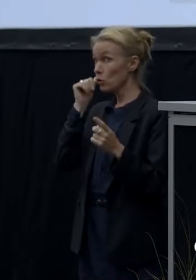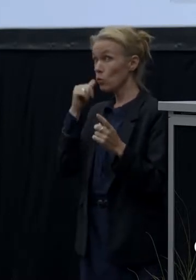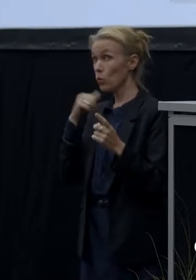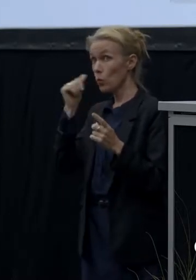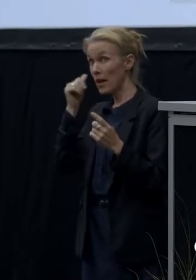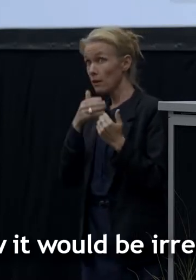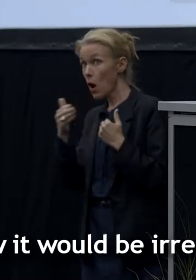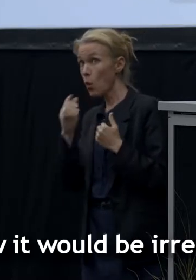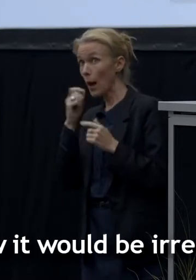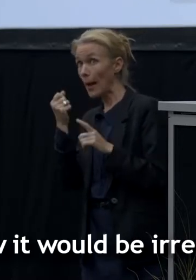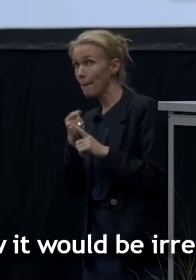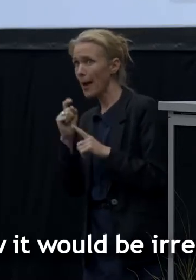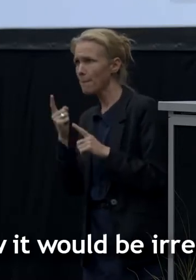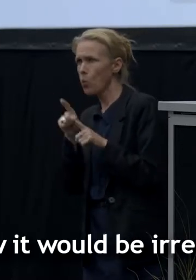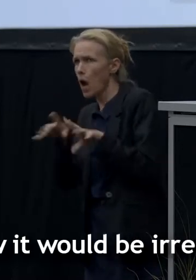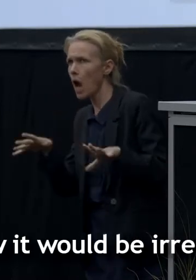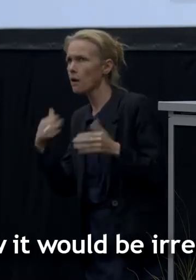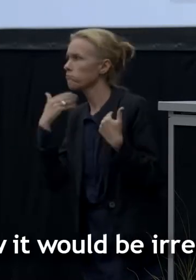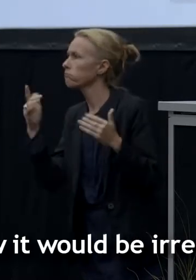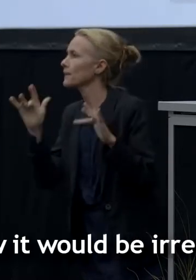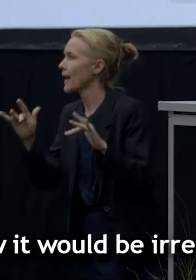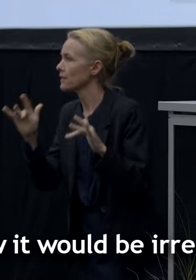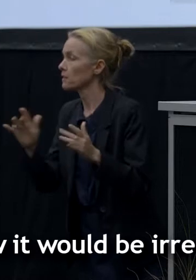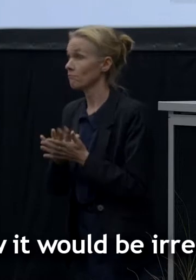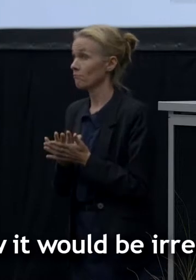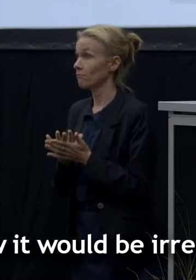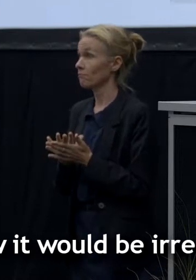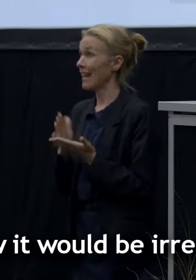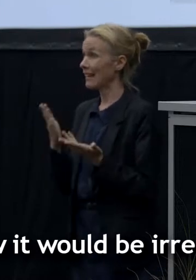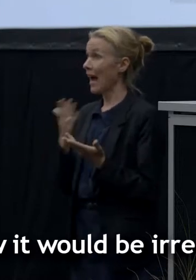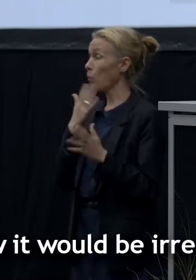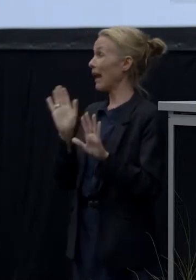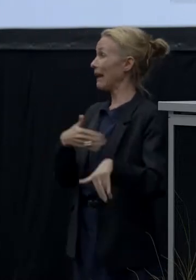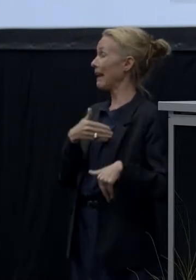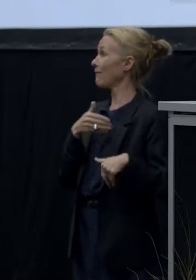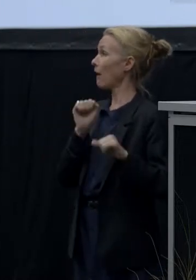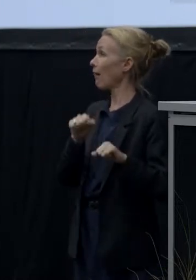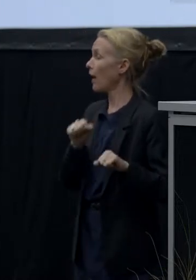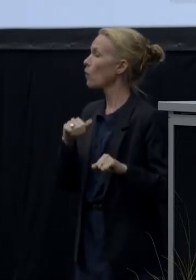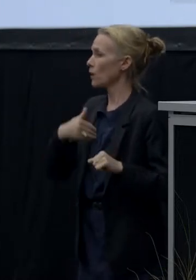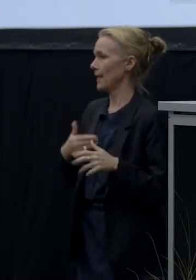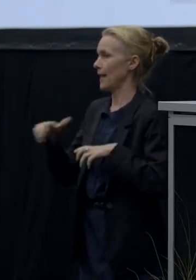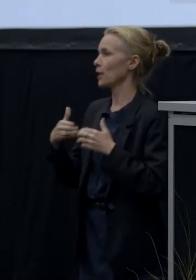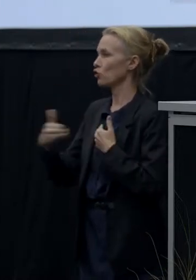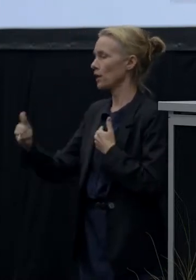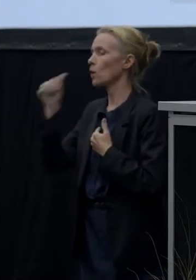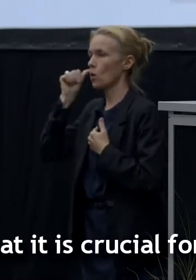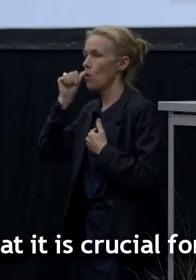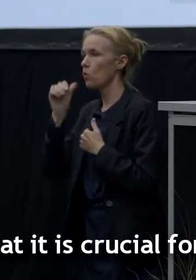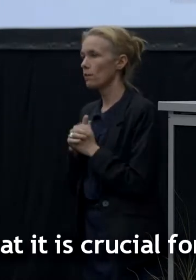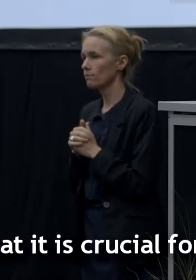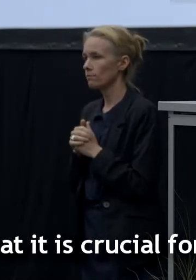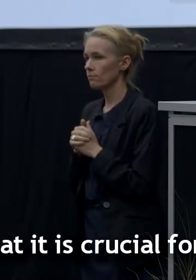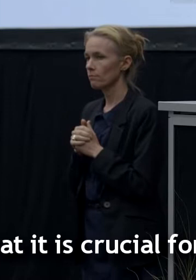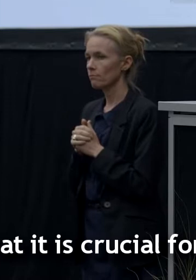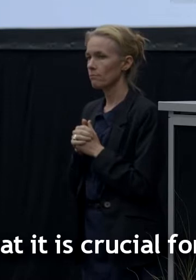happen. We know it would be irresponsible to wait for significant change to happen before we act. We know